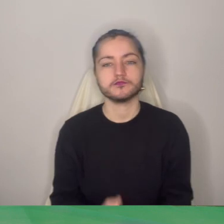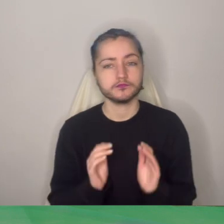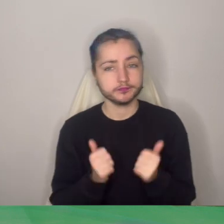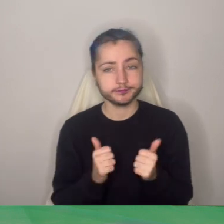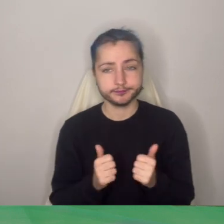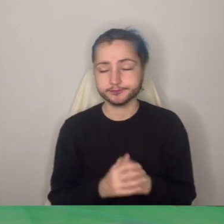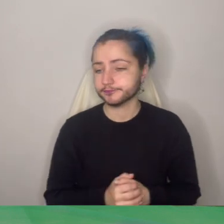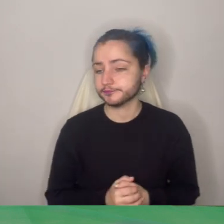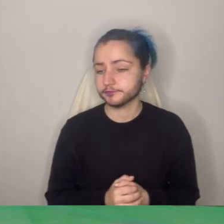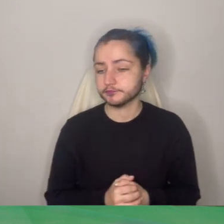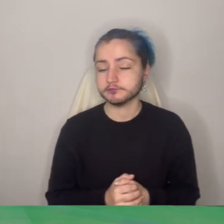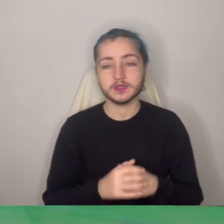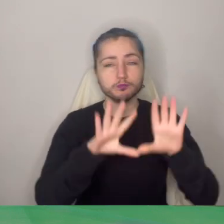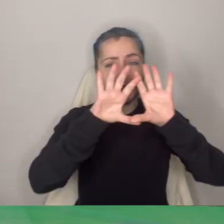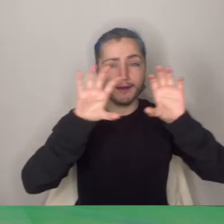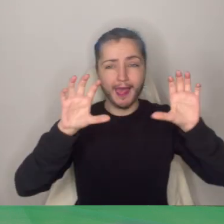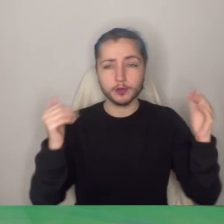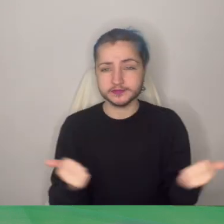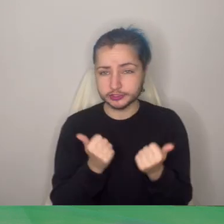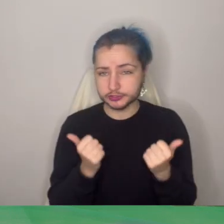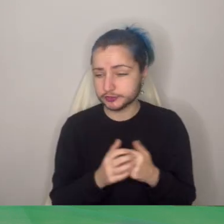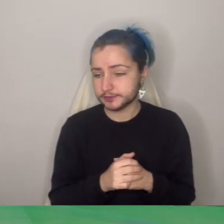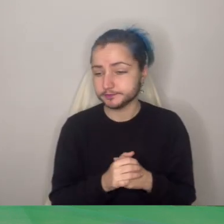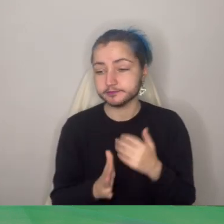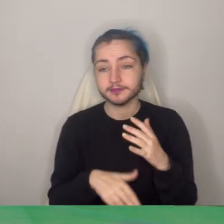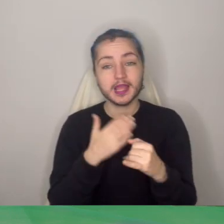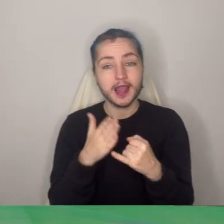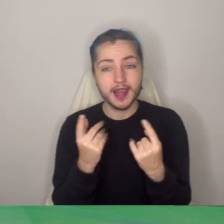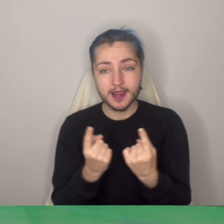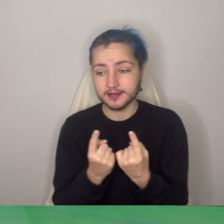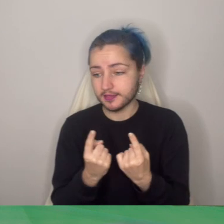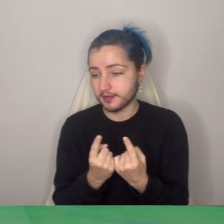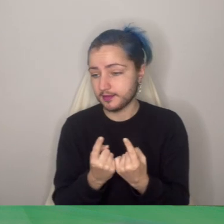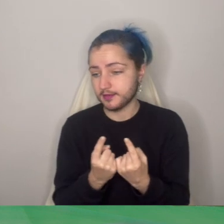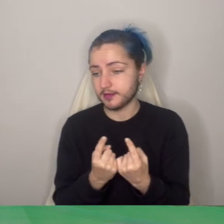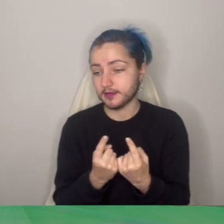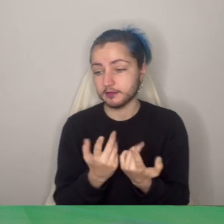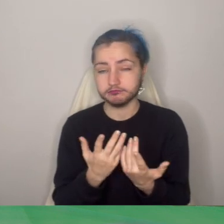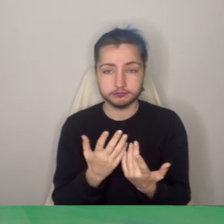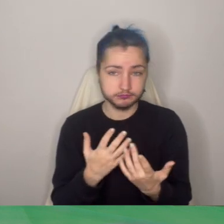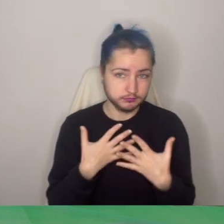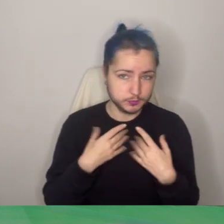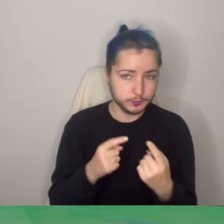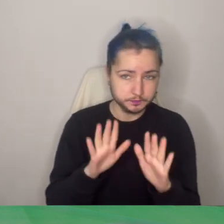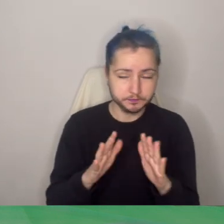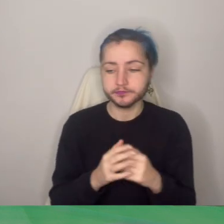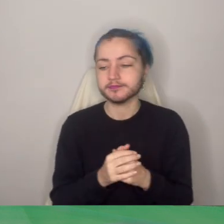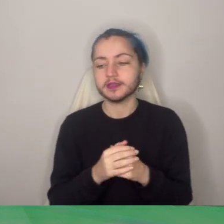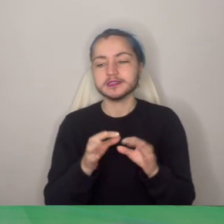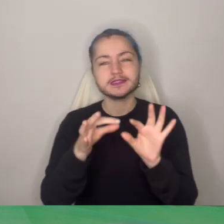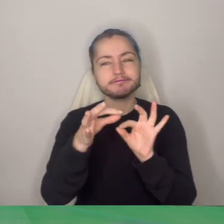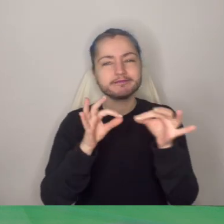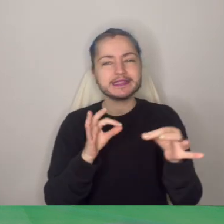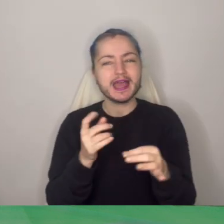go. So I've got my clouds on there. The last thing we can do, if you like, is to just tear a few